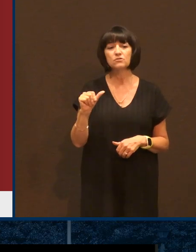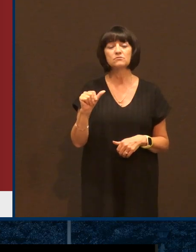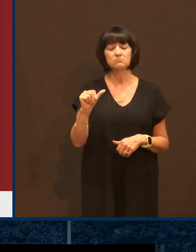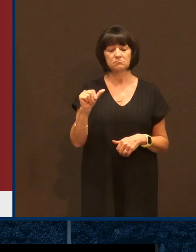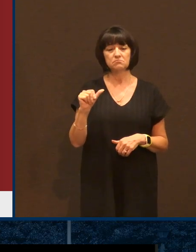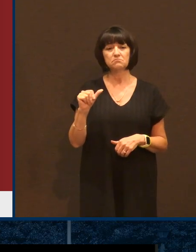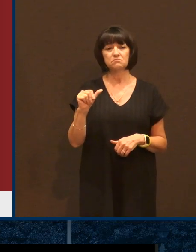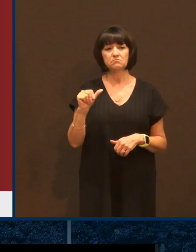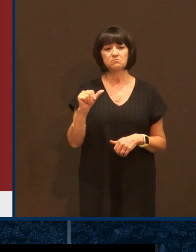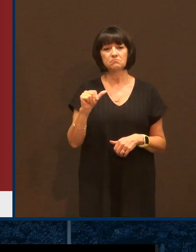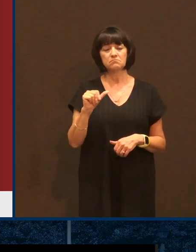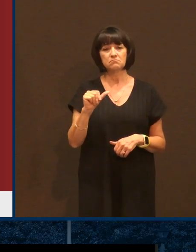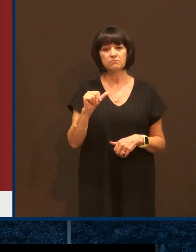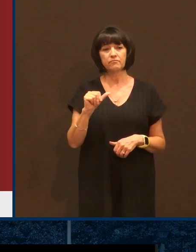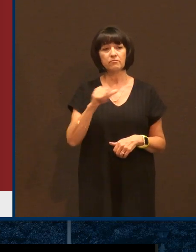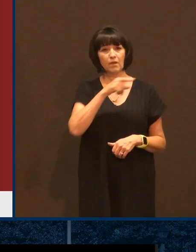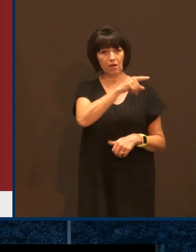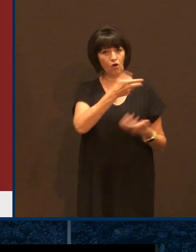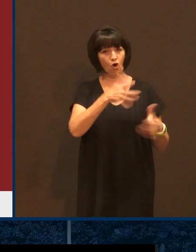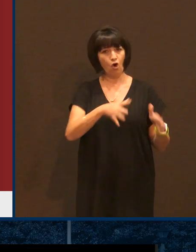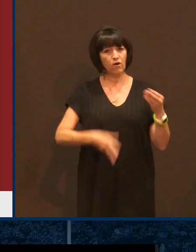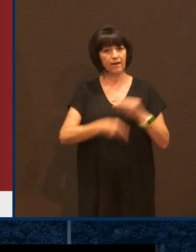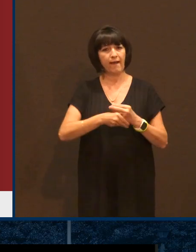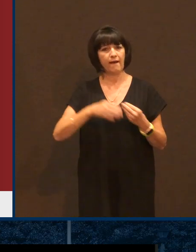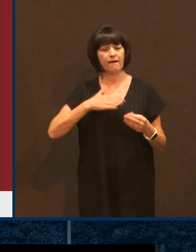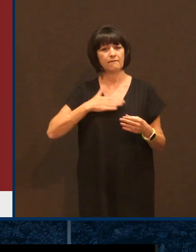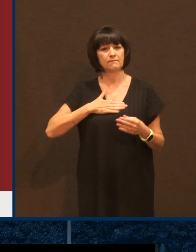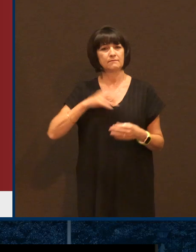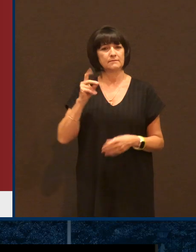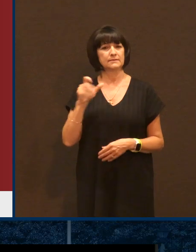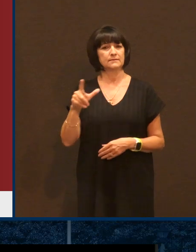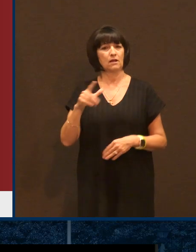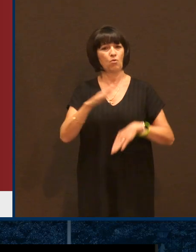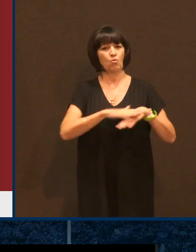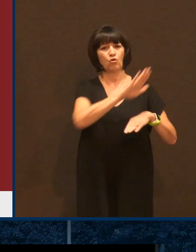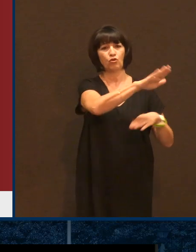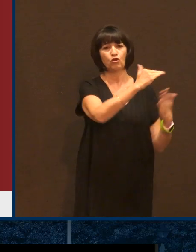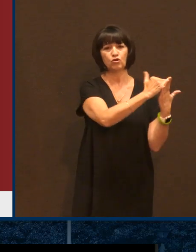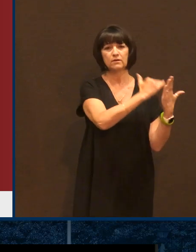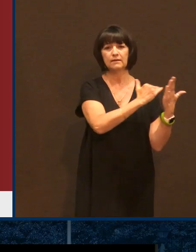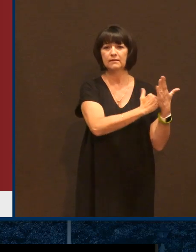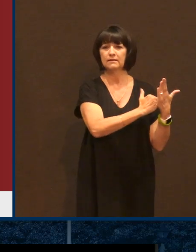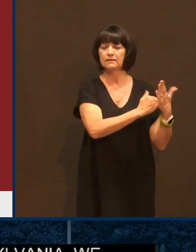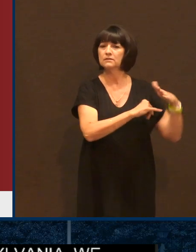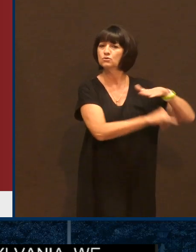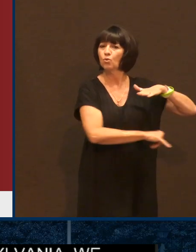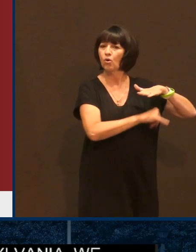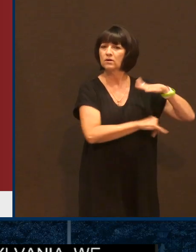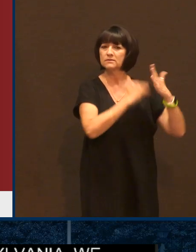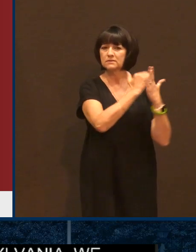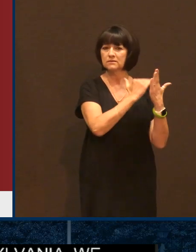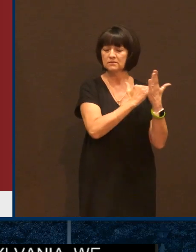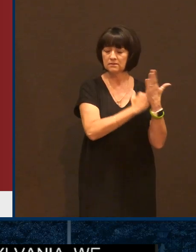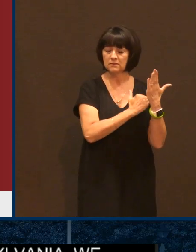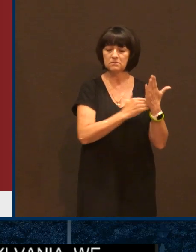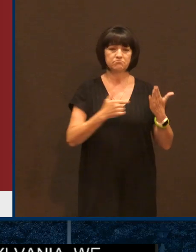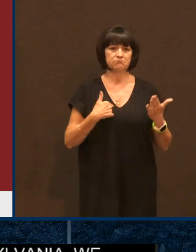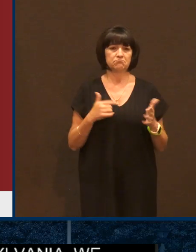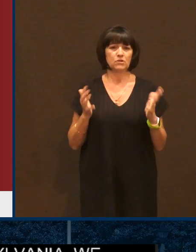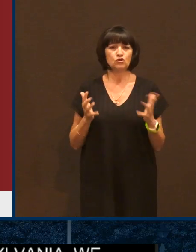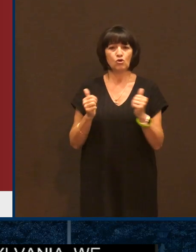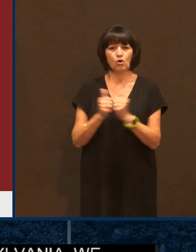Saturday that they had put us on their list. I talked to Governor Murphy last week, and our Chief of Staff and public health folks have